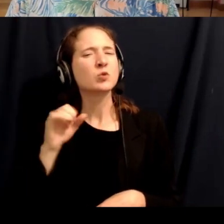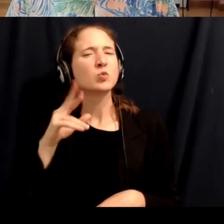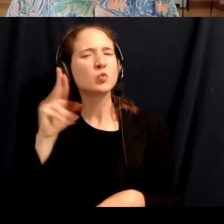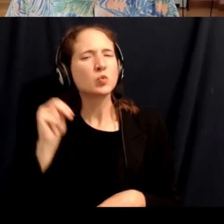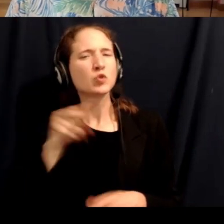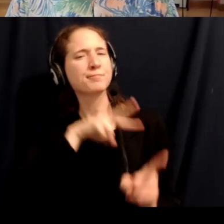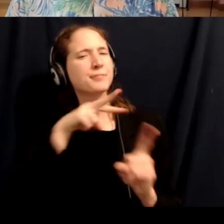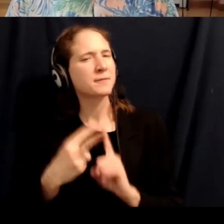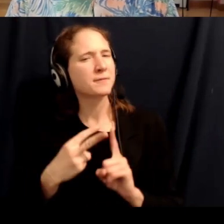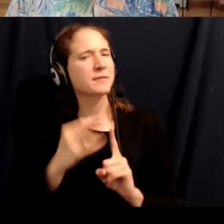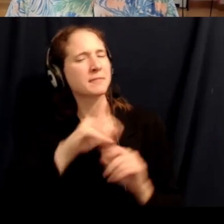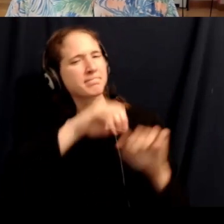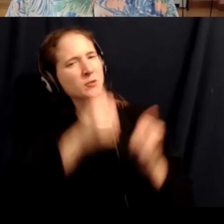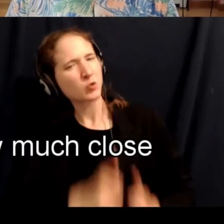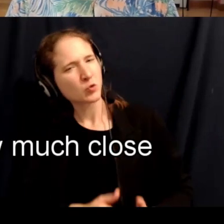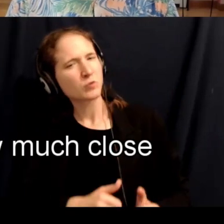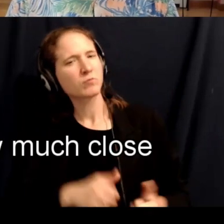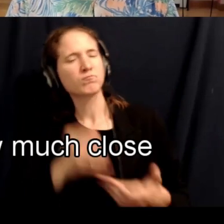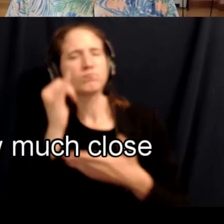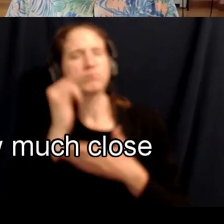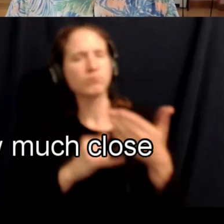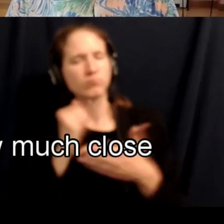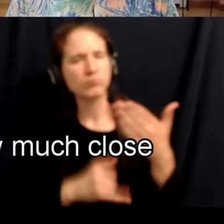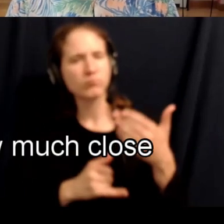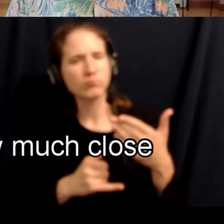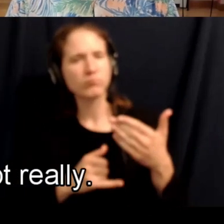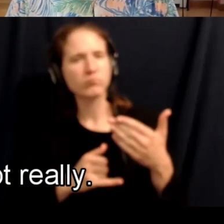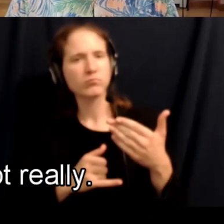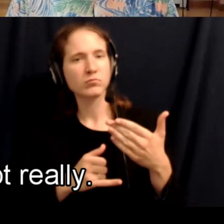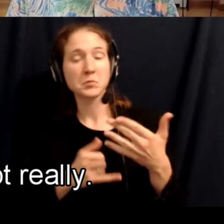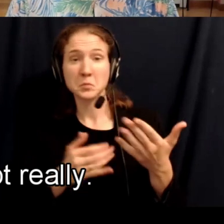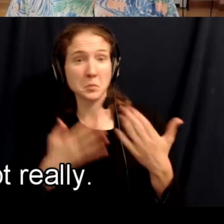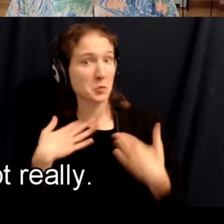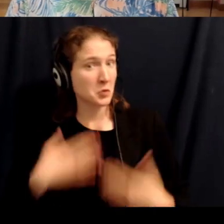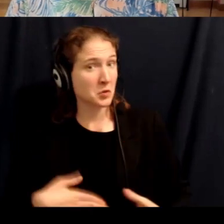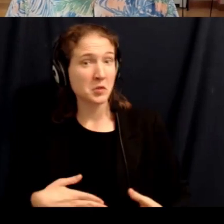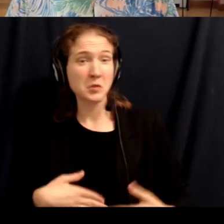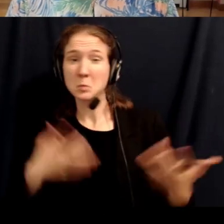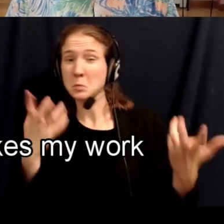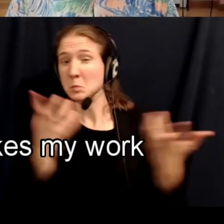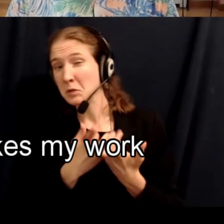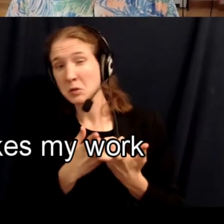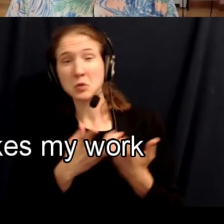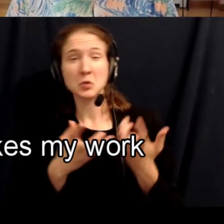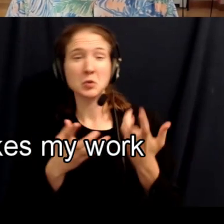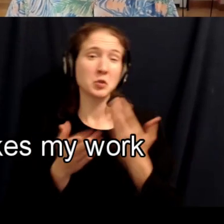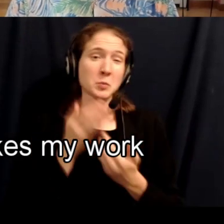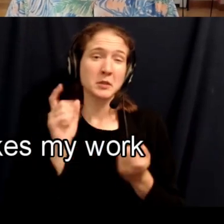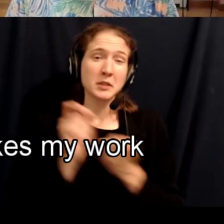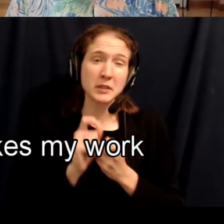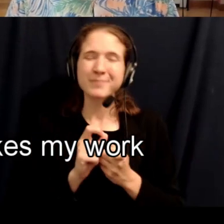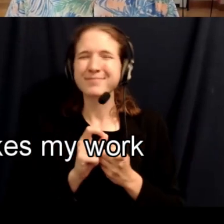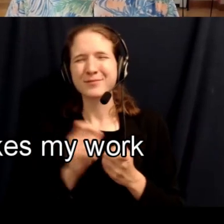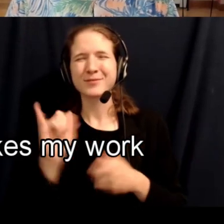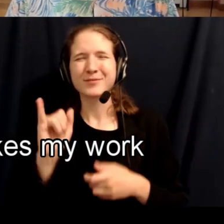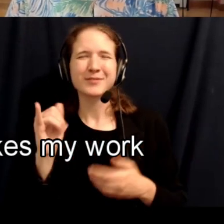interpretation of the figure. Uh-huh. Anatomically, they're pretty much close to what they should be, but not really. But I think that's what makes